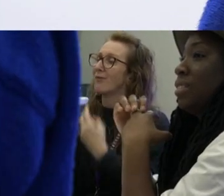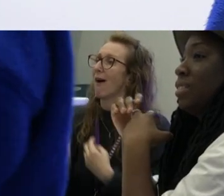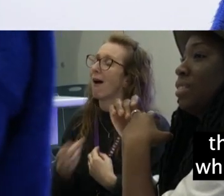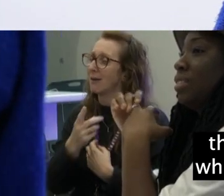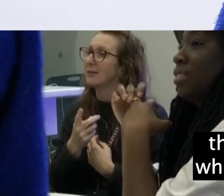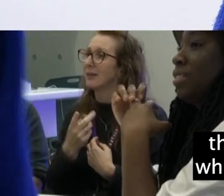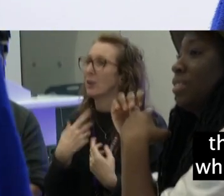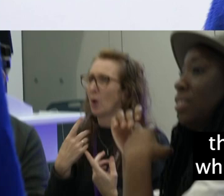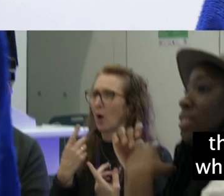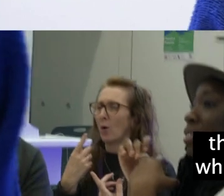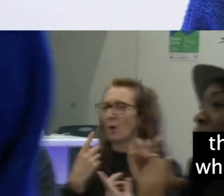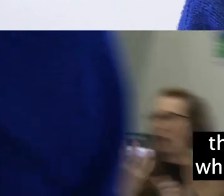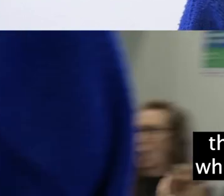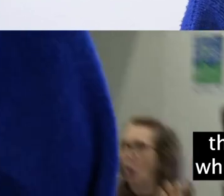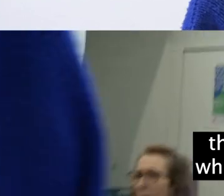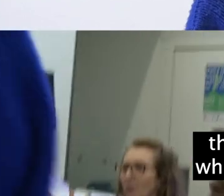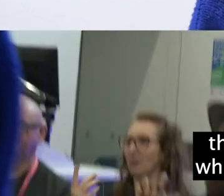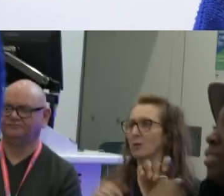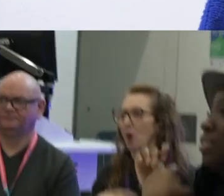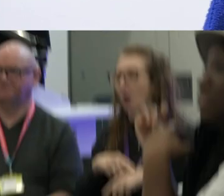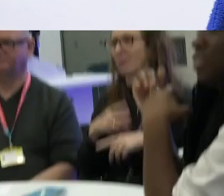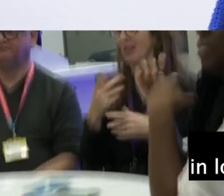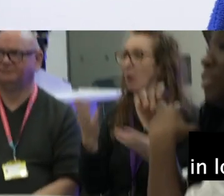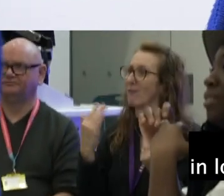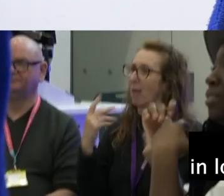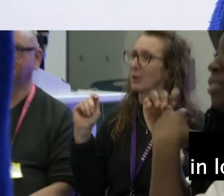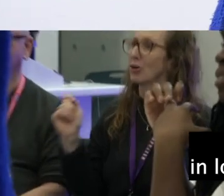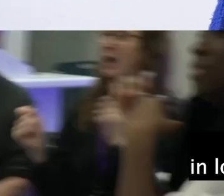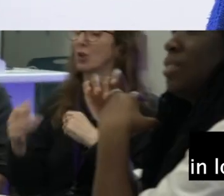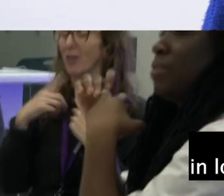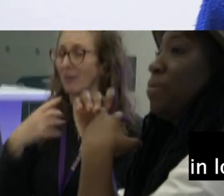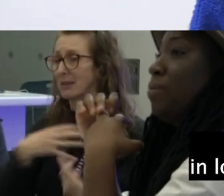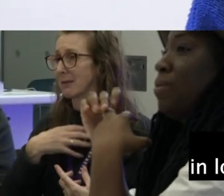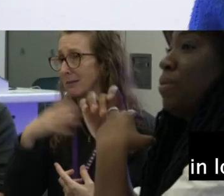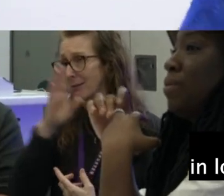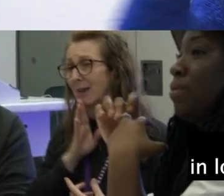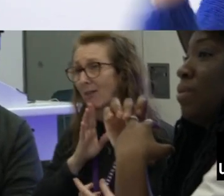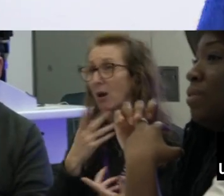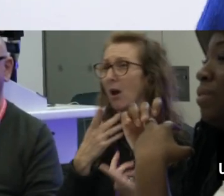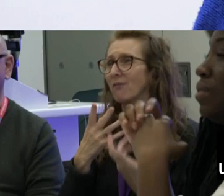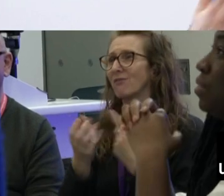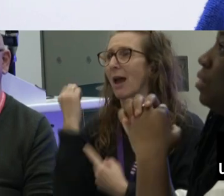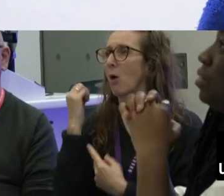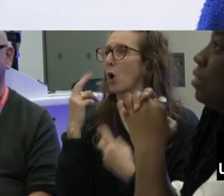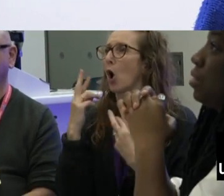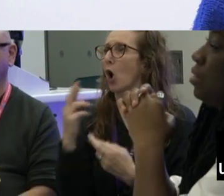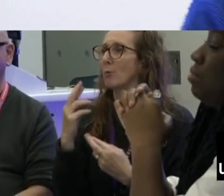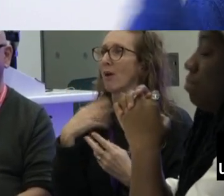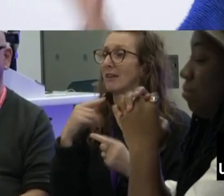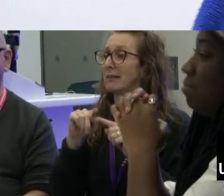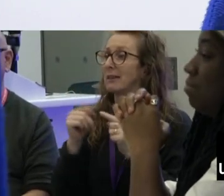spend a lot of my time thinking about climate change, which can be quite sad and scary. And I found real hope in looking at kind of different ways of imagining the